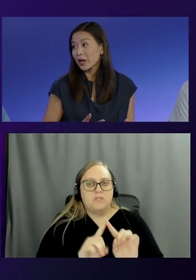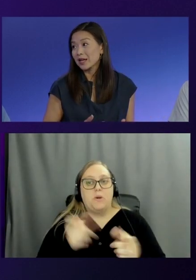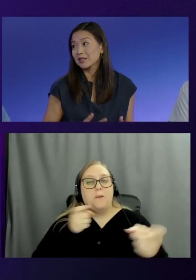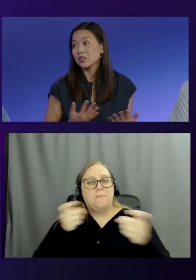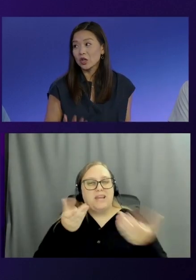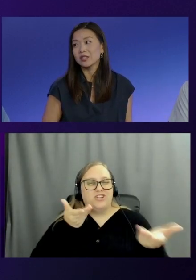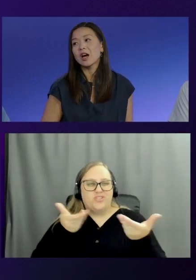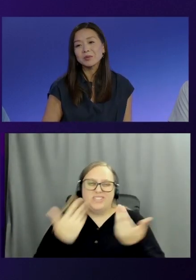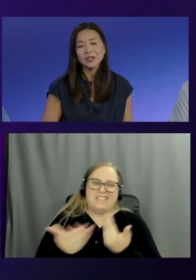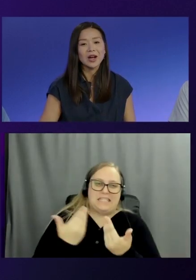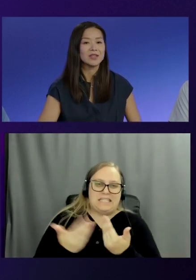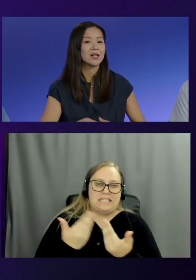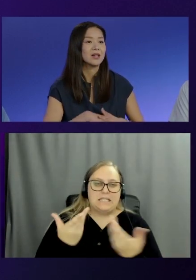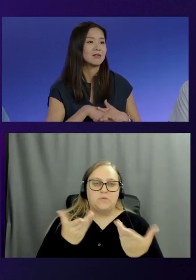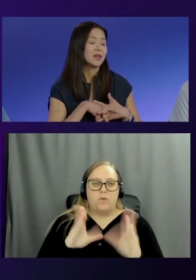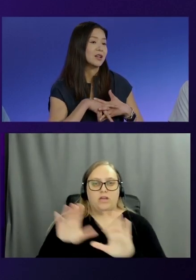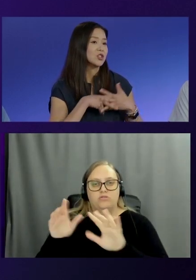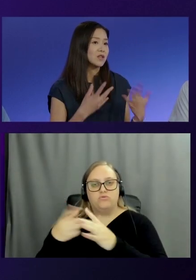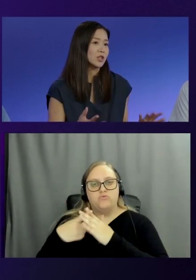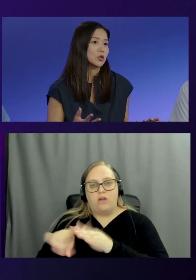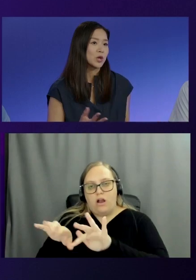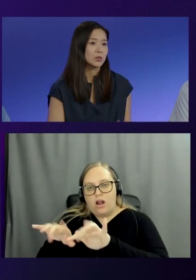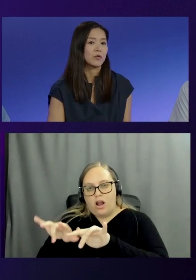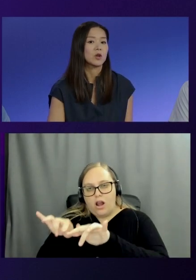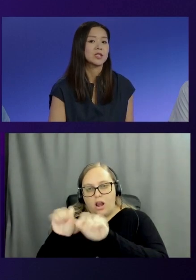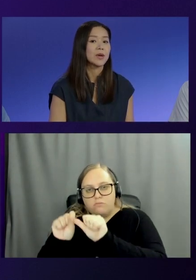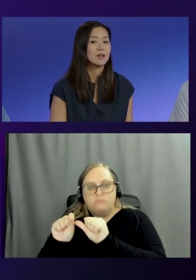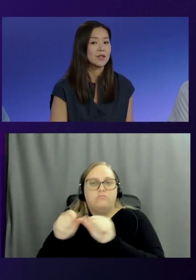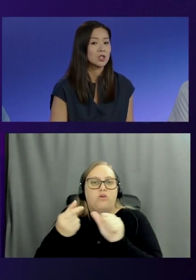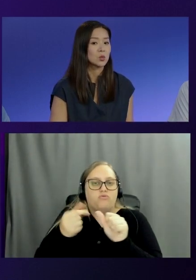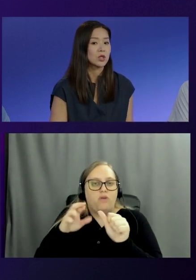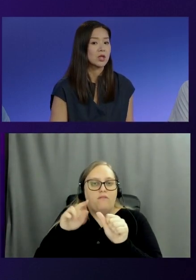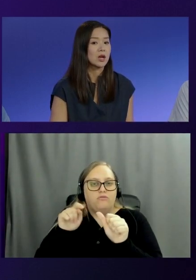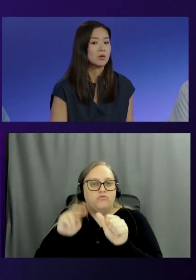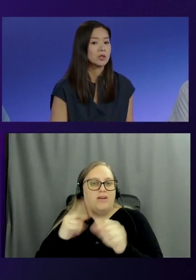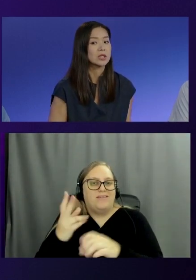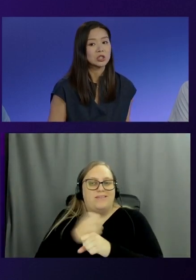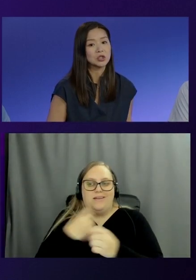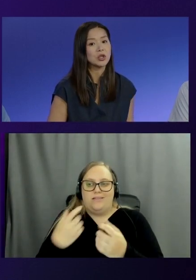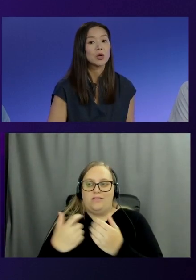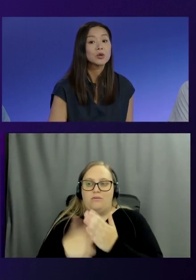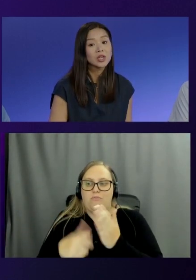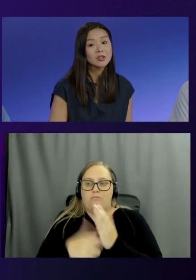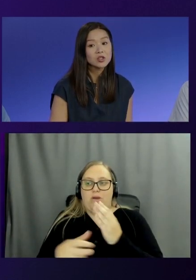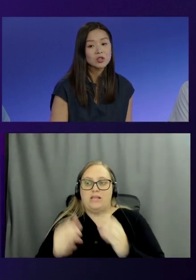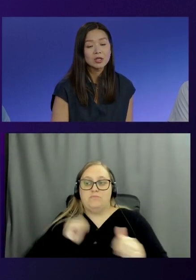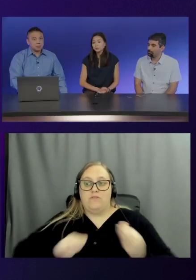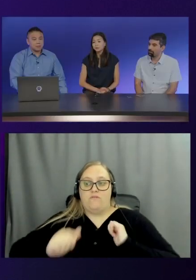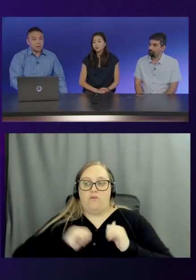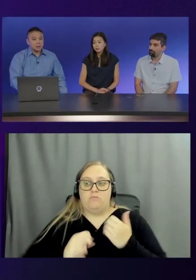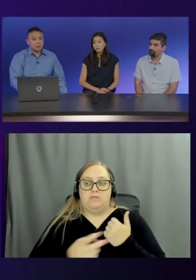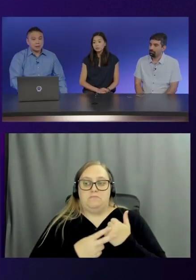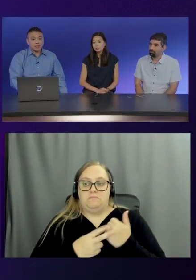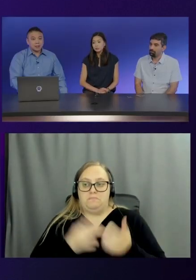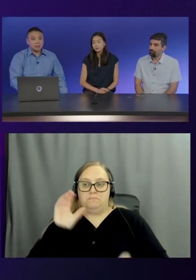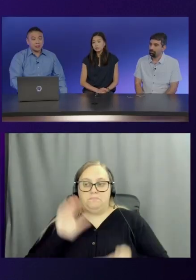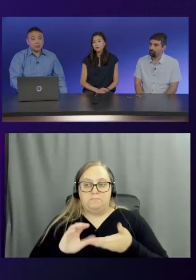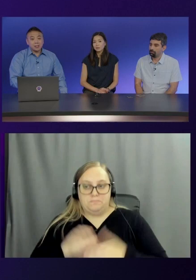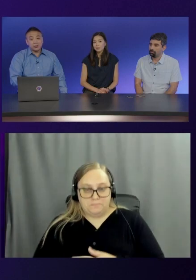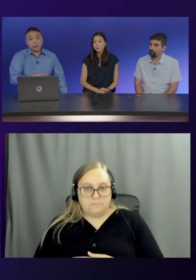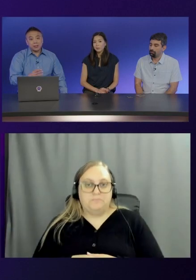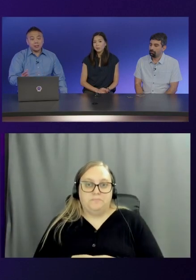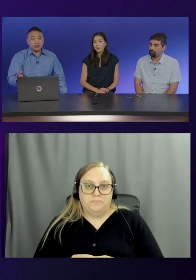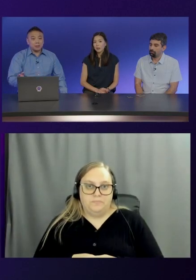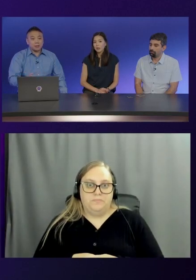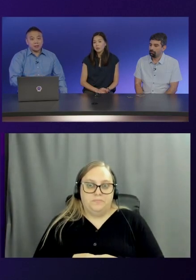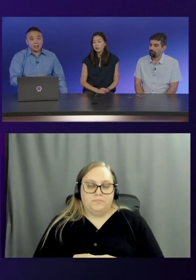easiest ways Yeah. to start adopting Graviton and achieving those price performance benefits with really little to no code change. That's awesome. No, this